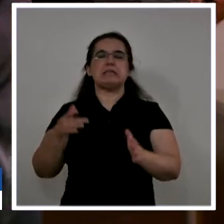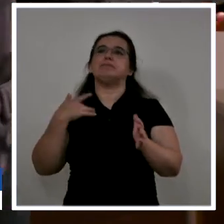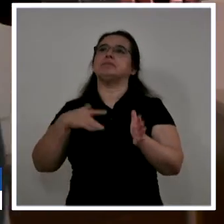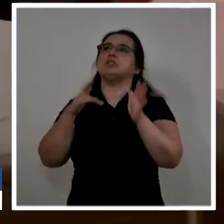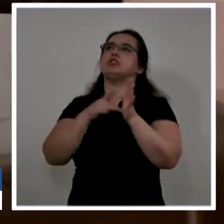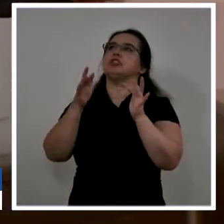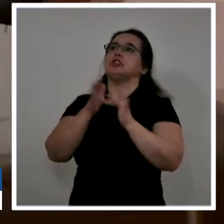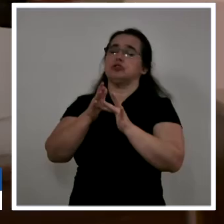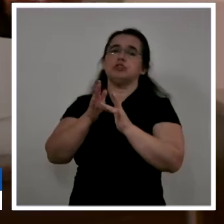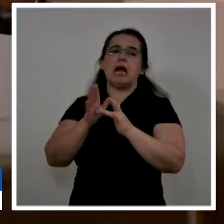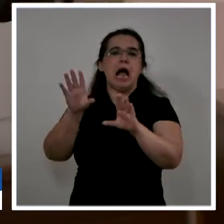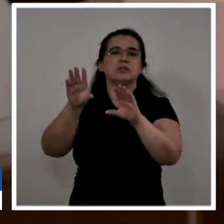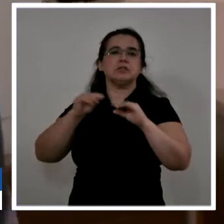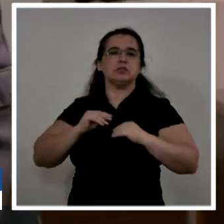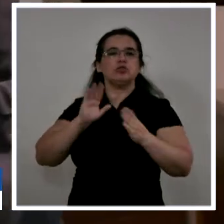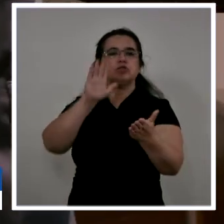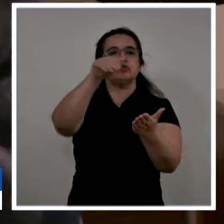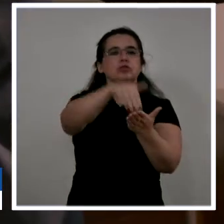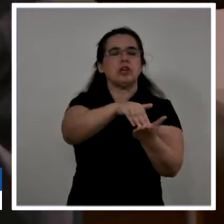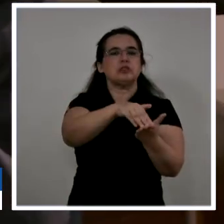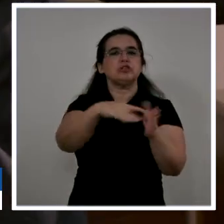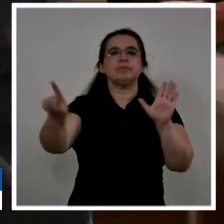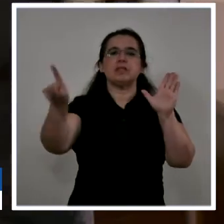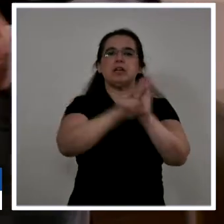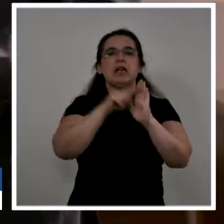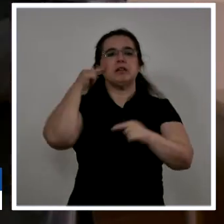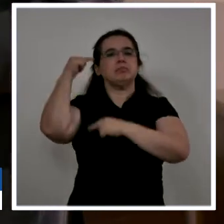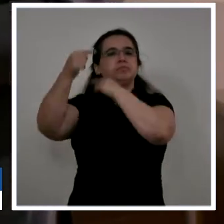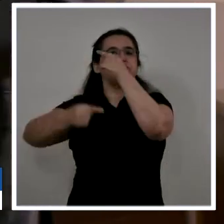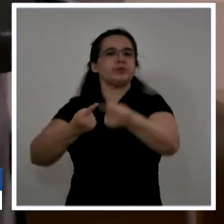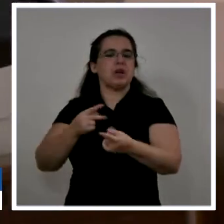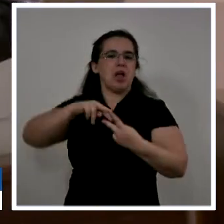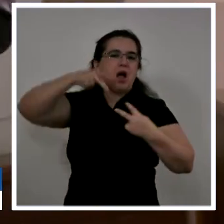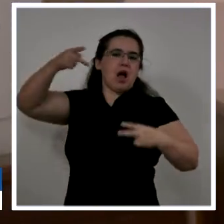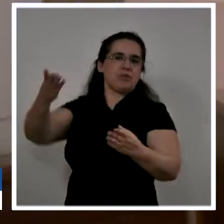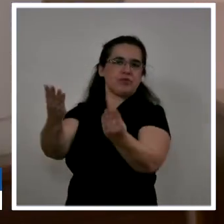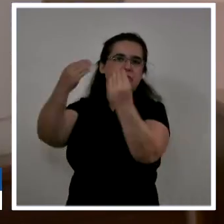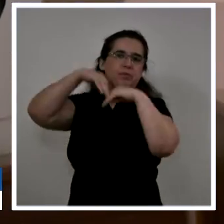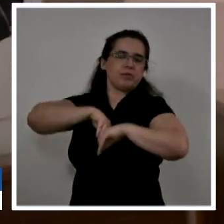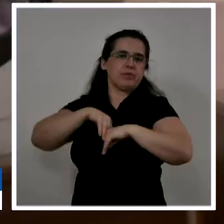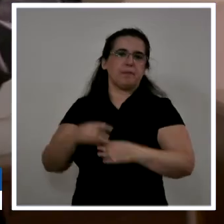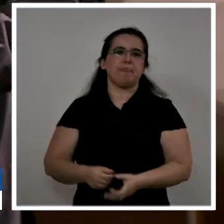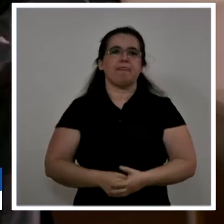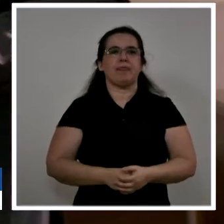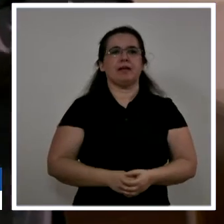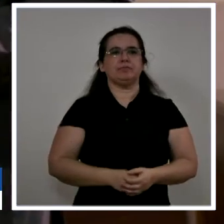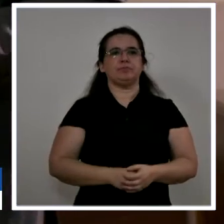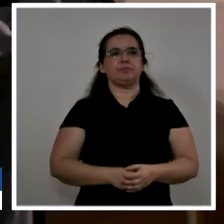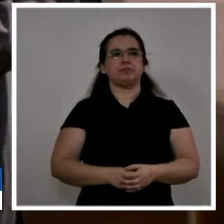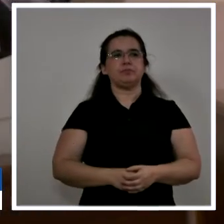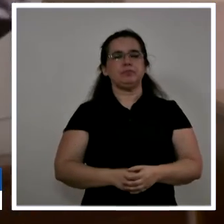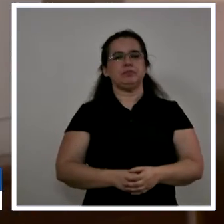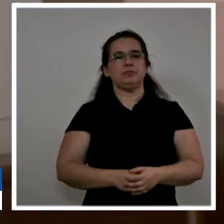os resultados e o efeito da lei da hereditariedade. What these results were is shown in the